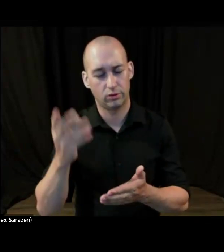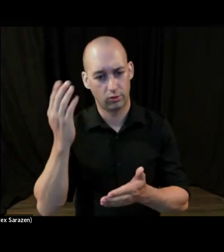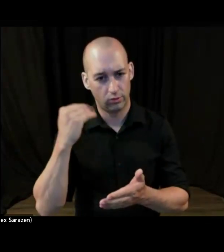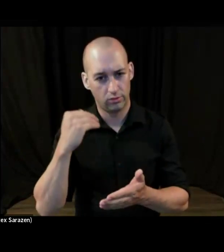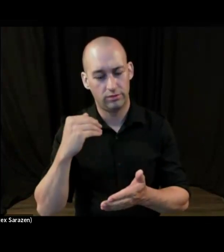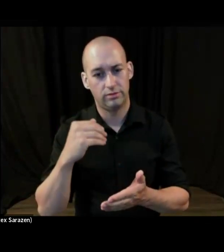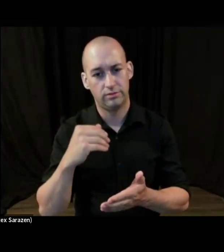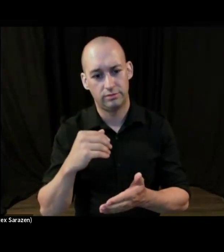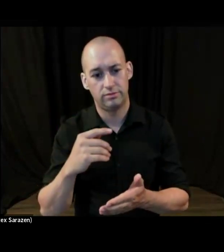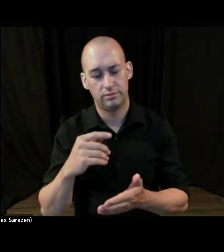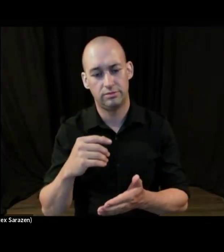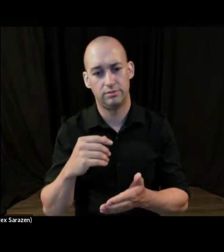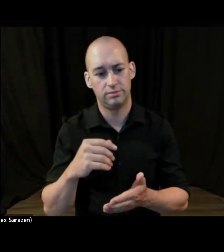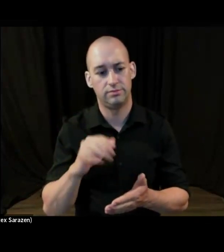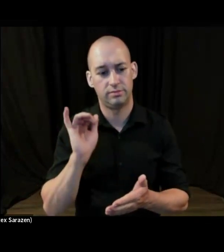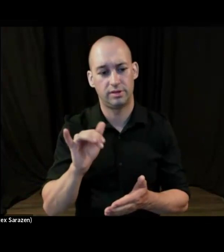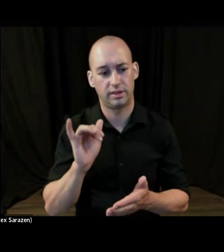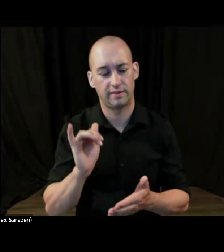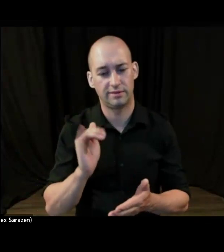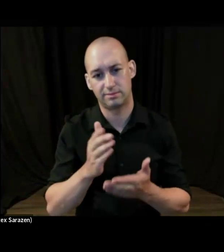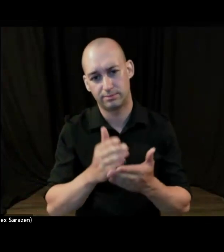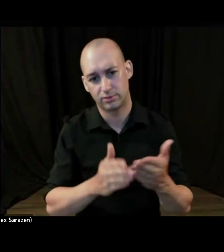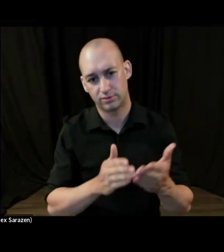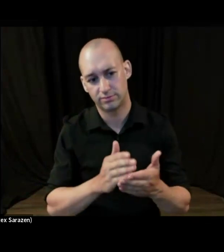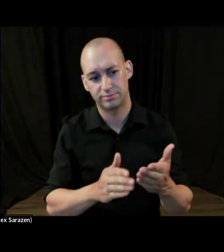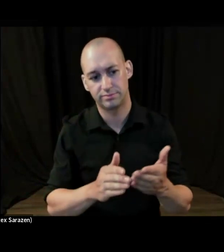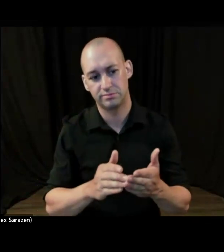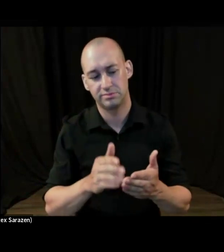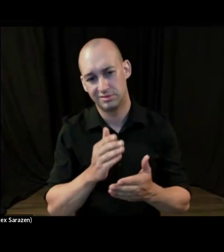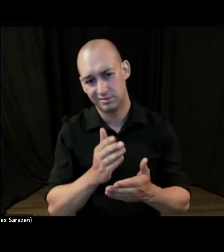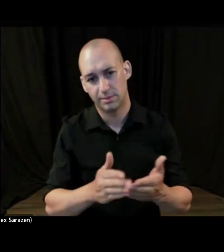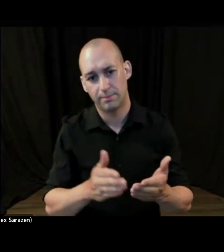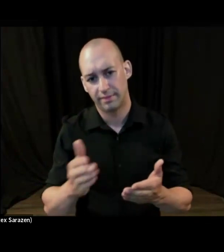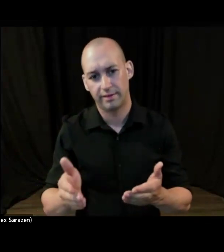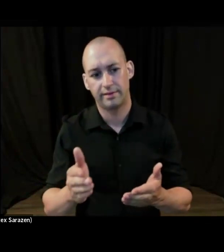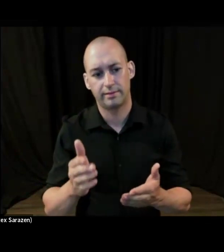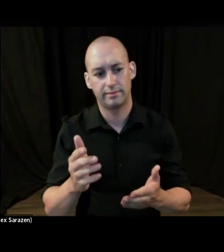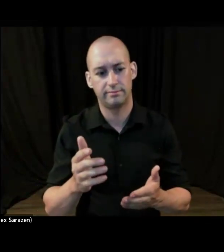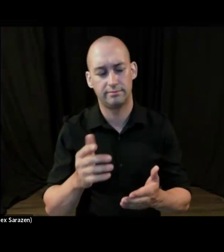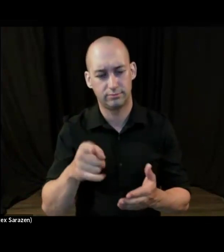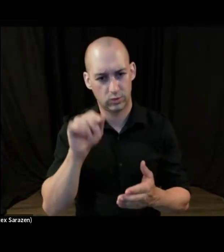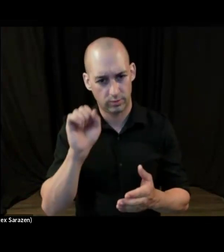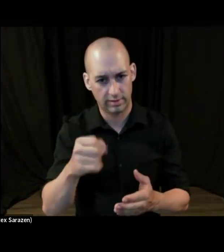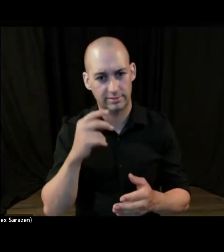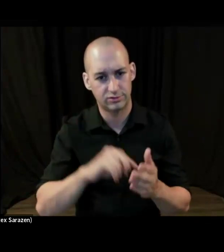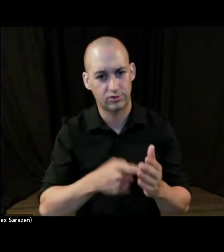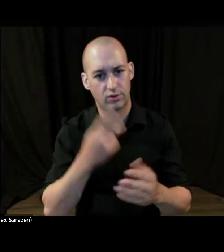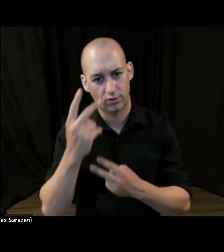so that's a part of that's something that you can kind of also start looking at and